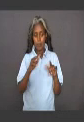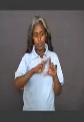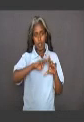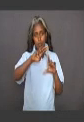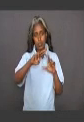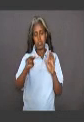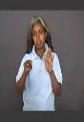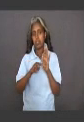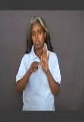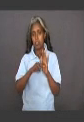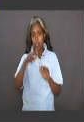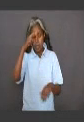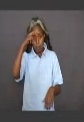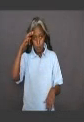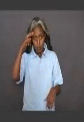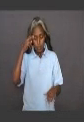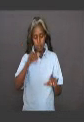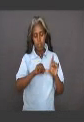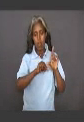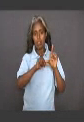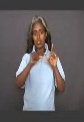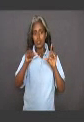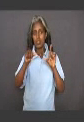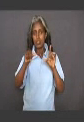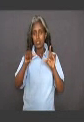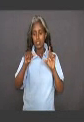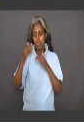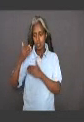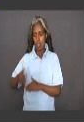the adjacent side is negative.